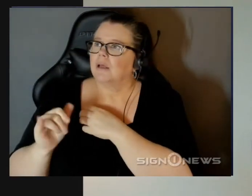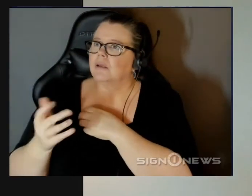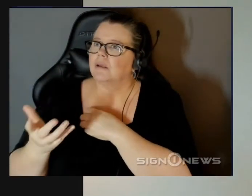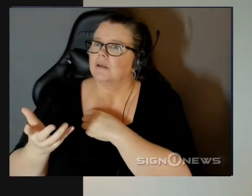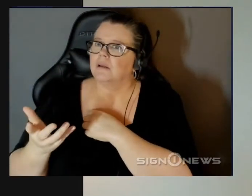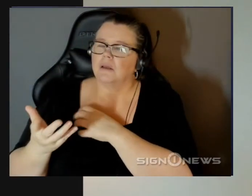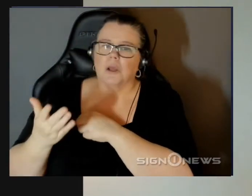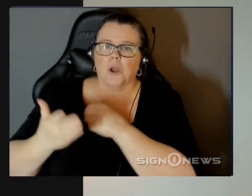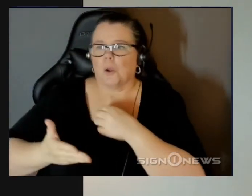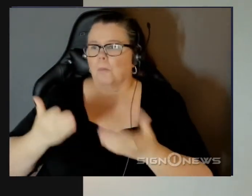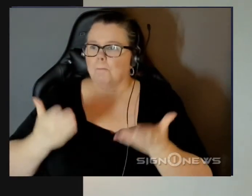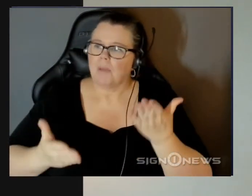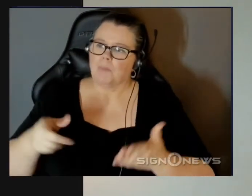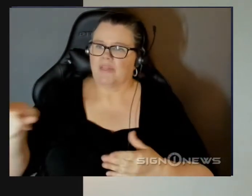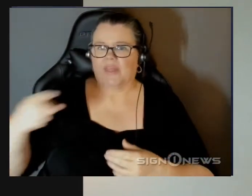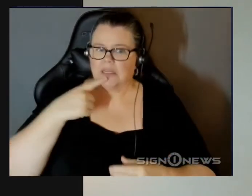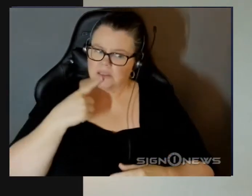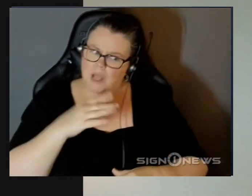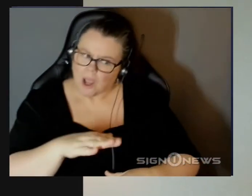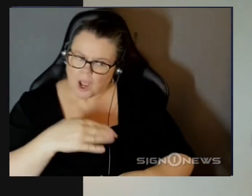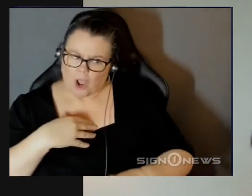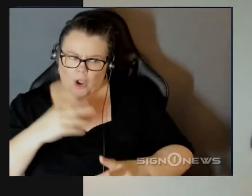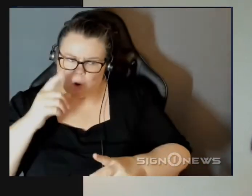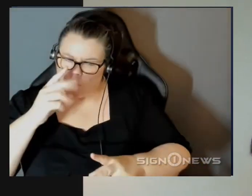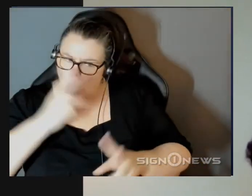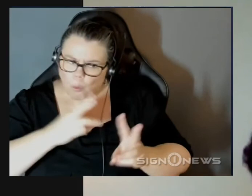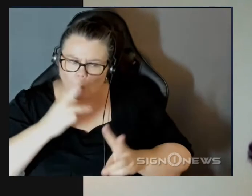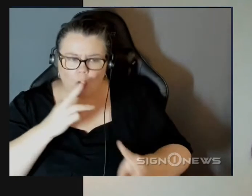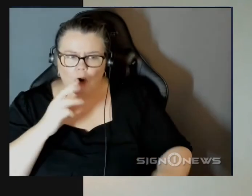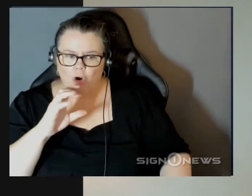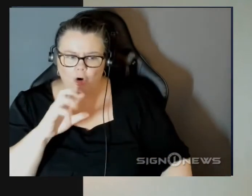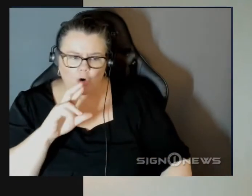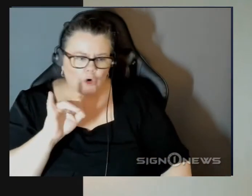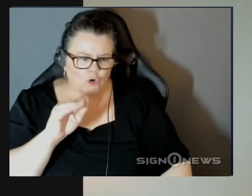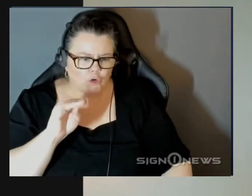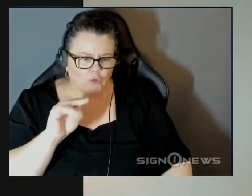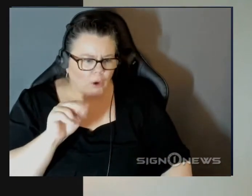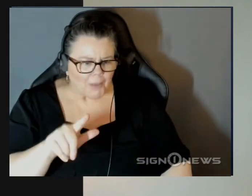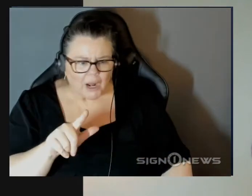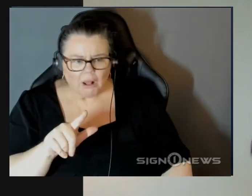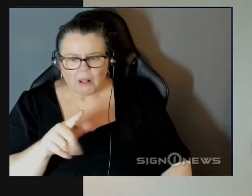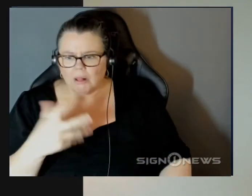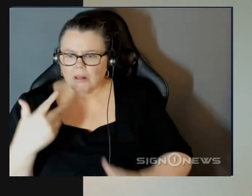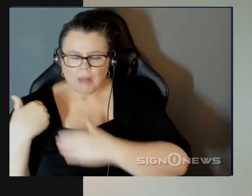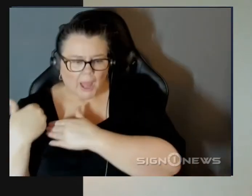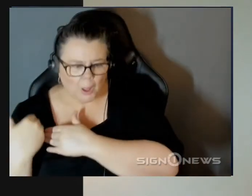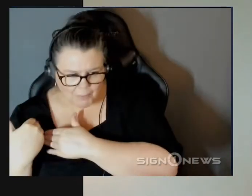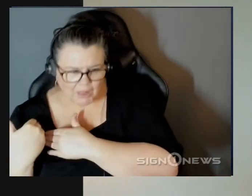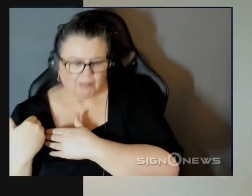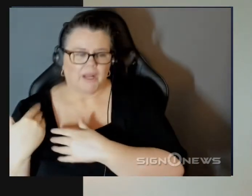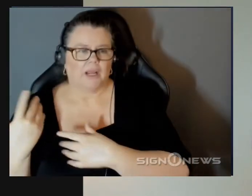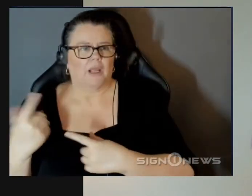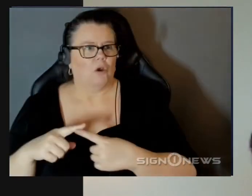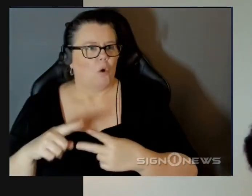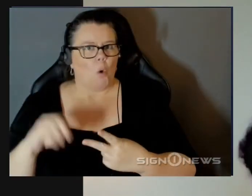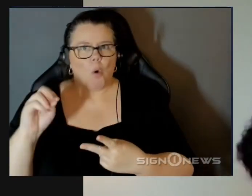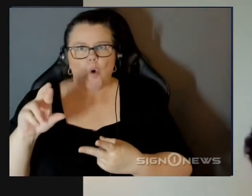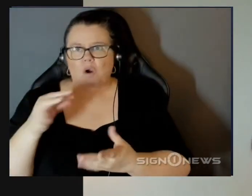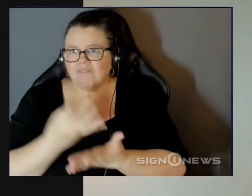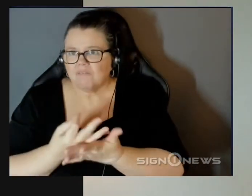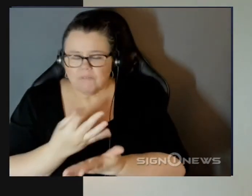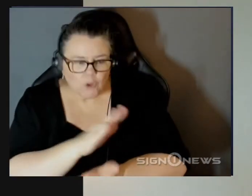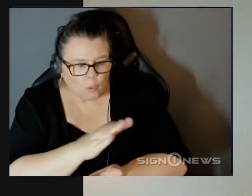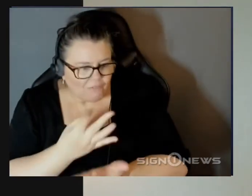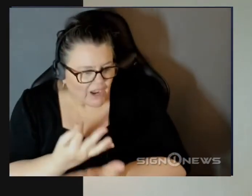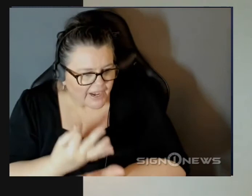criminal liability. Well, this isn't the solution for you. I'm worried about, financial decisions and protecting resources. Well, there's